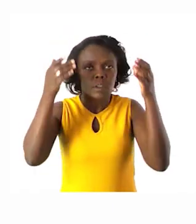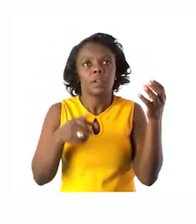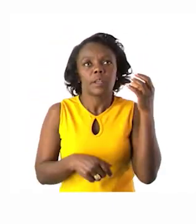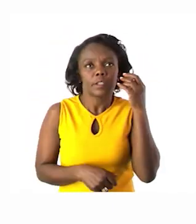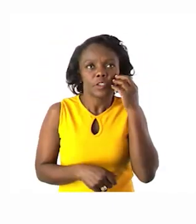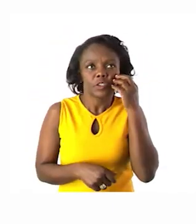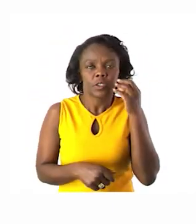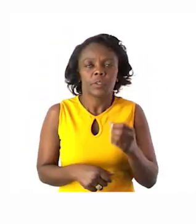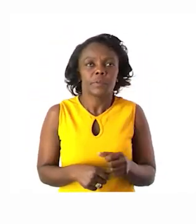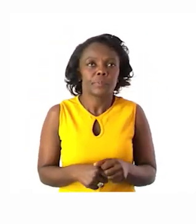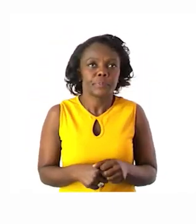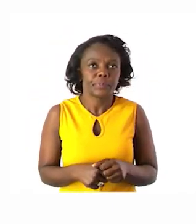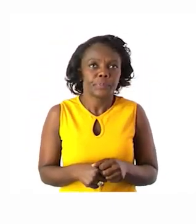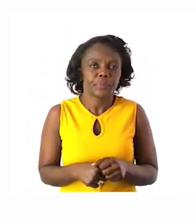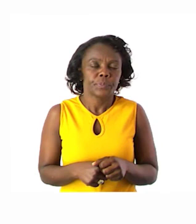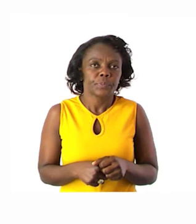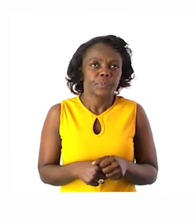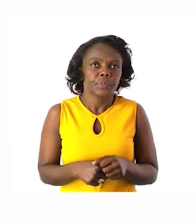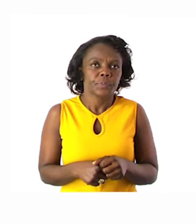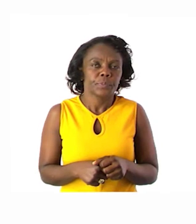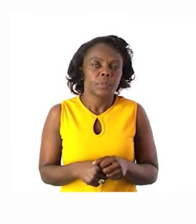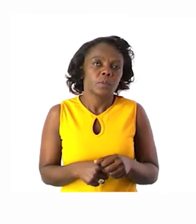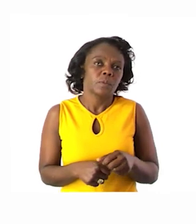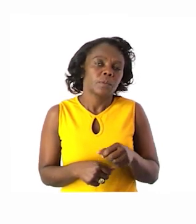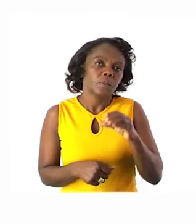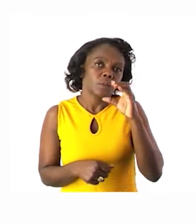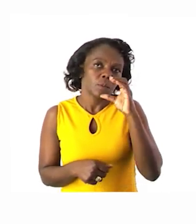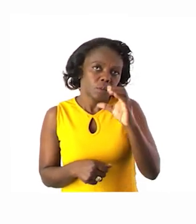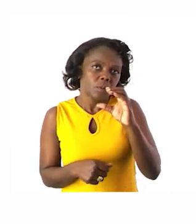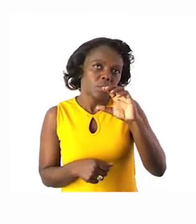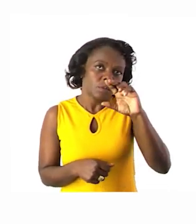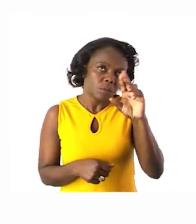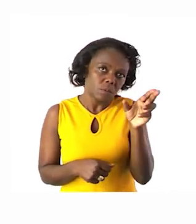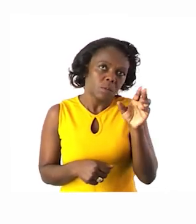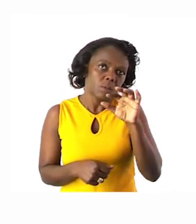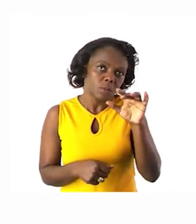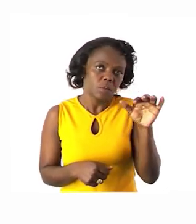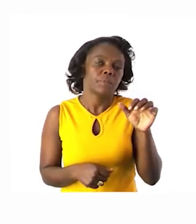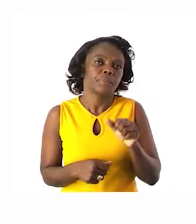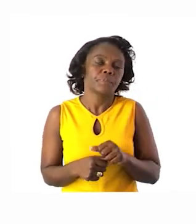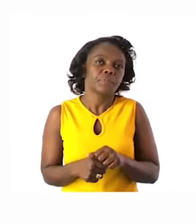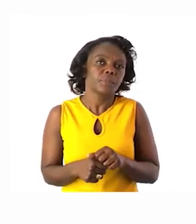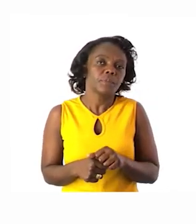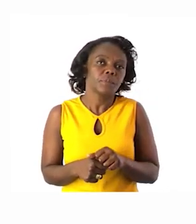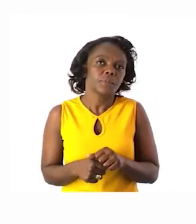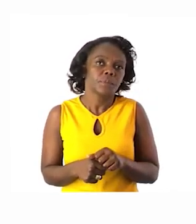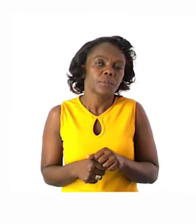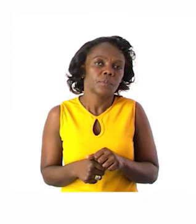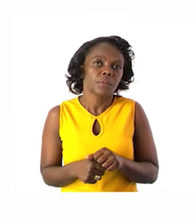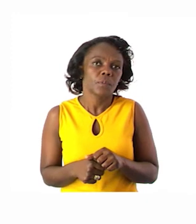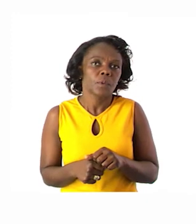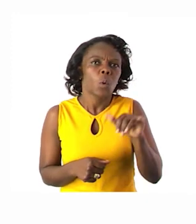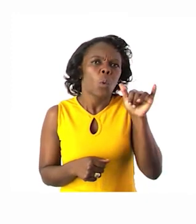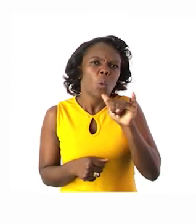chick. Those are the words of the ch sound. So I would like you to find out which word is